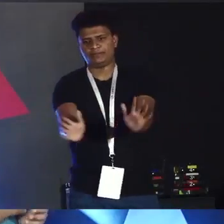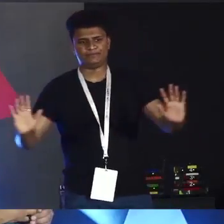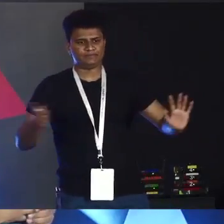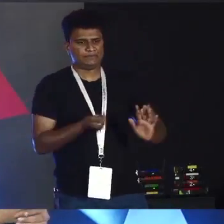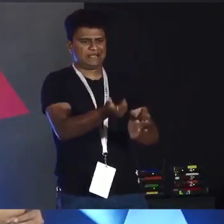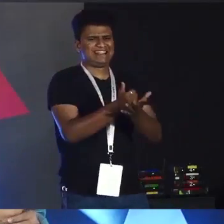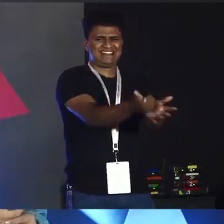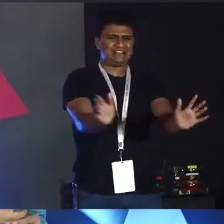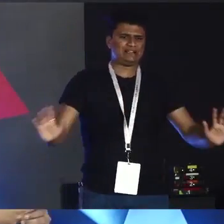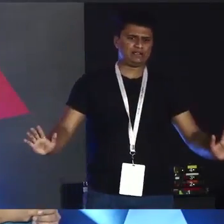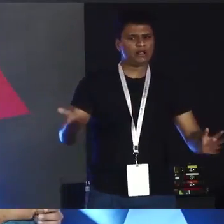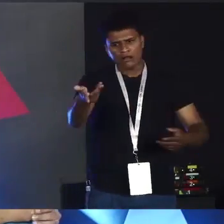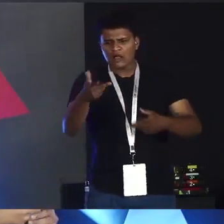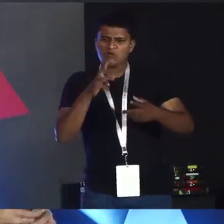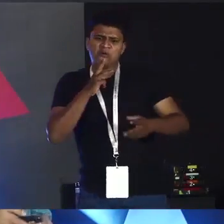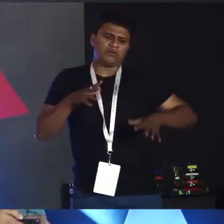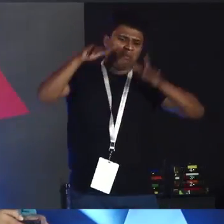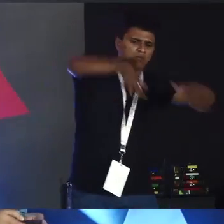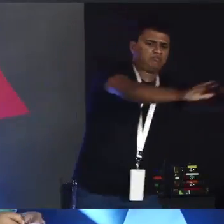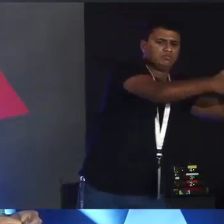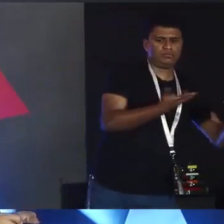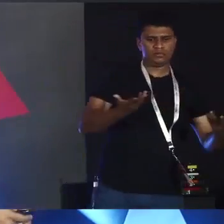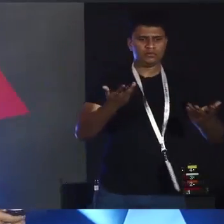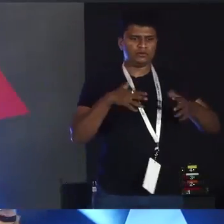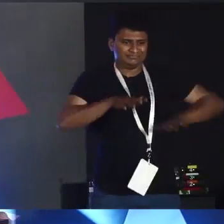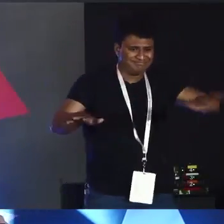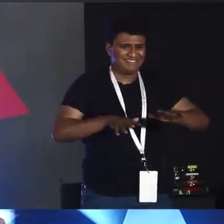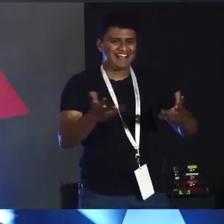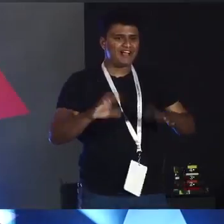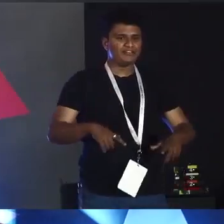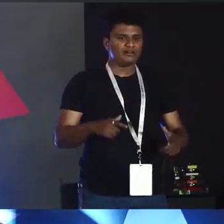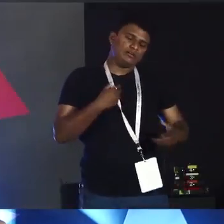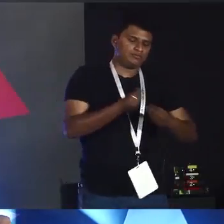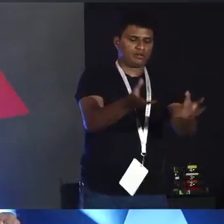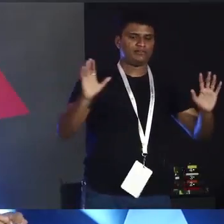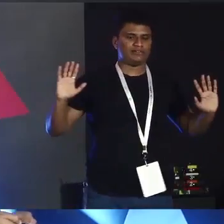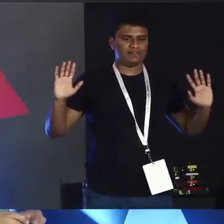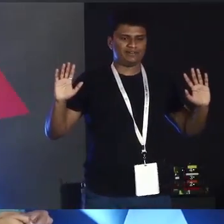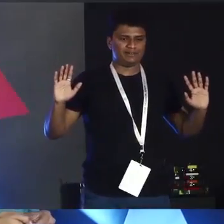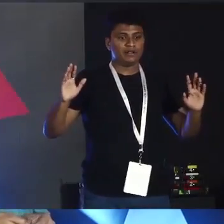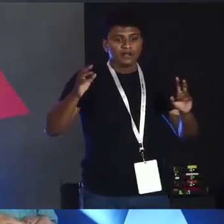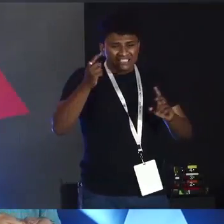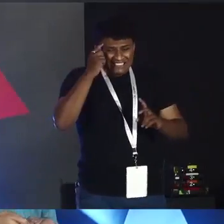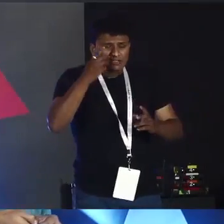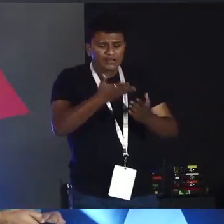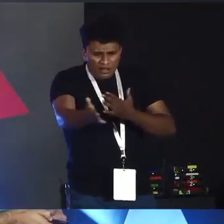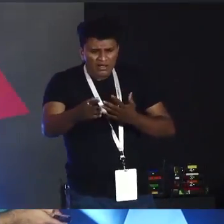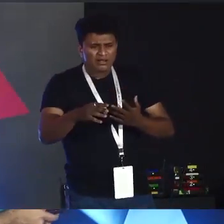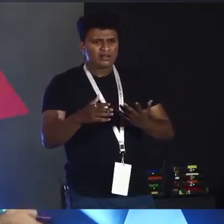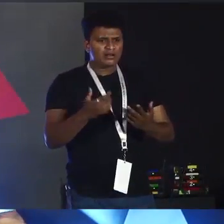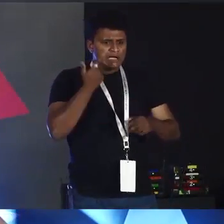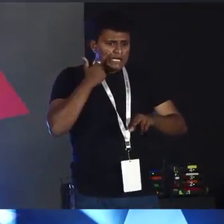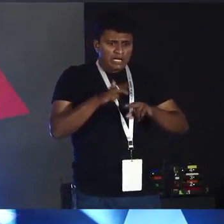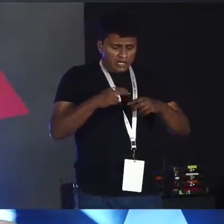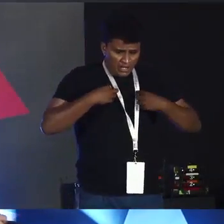is a disaster. How come winters are not a disaster? Why don't we have figures of people who die or suffer due to lack of